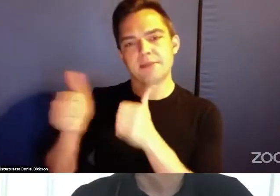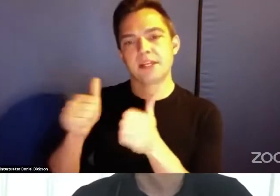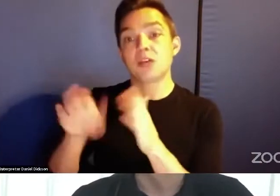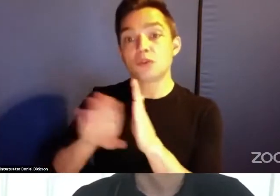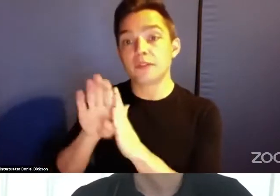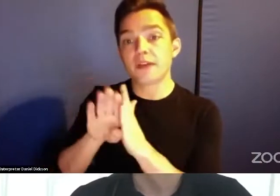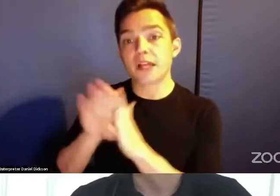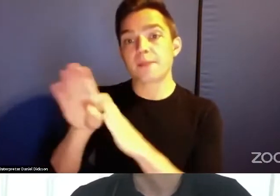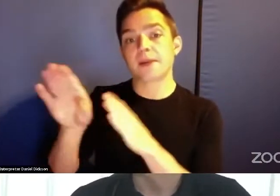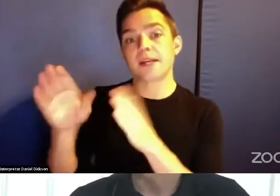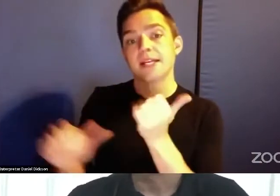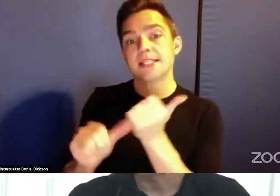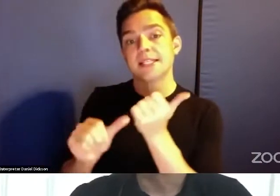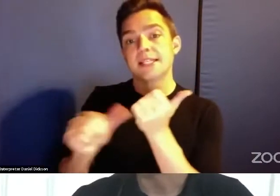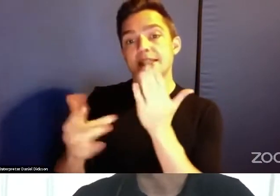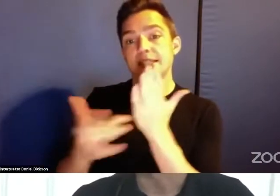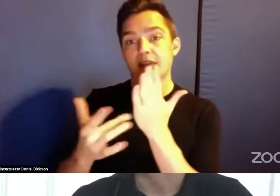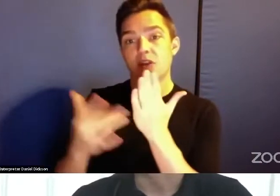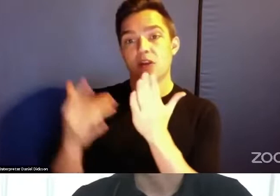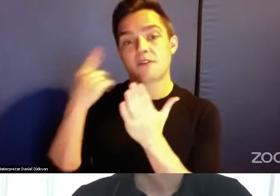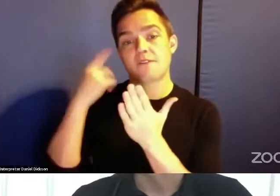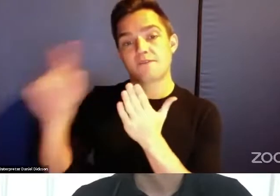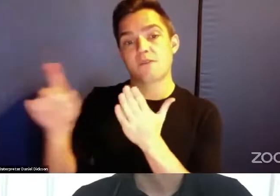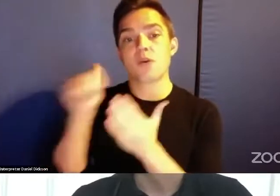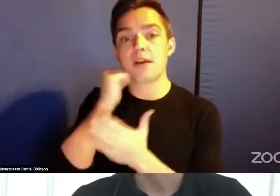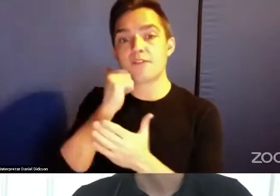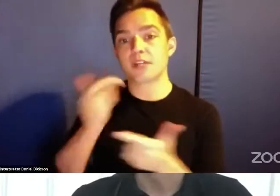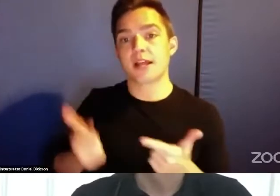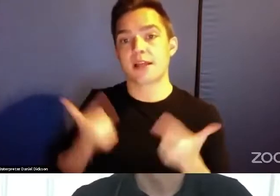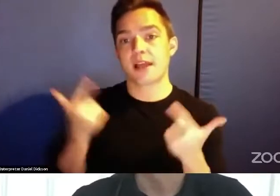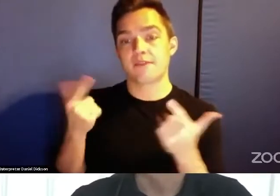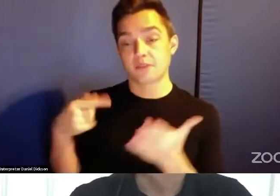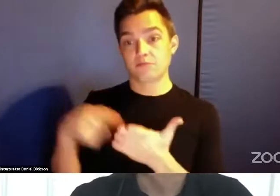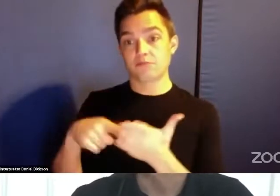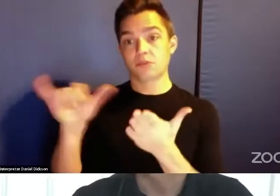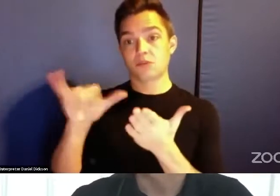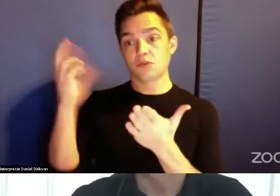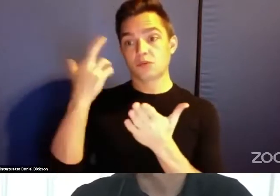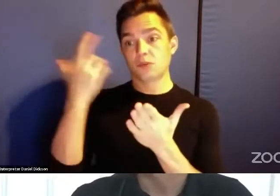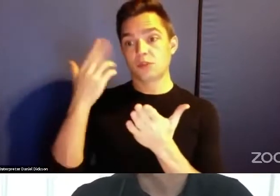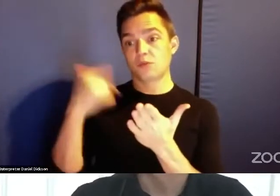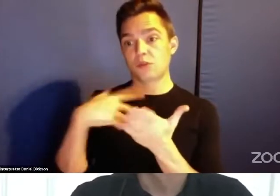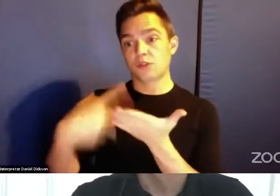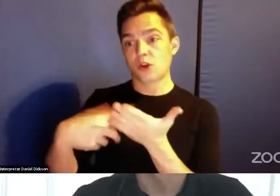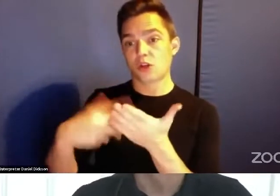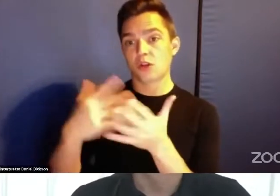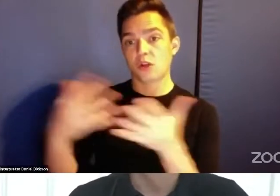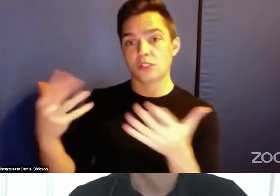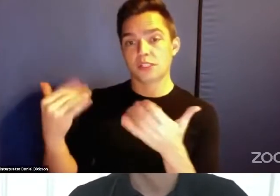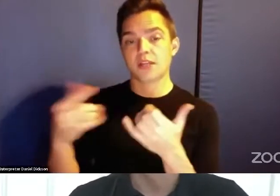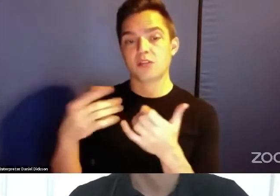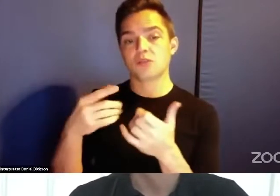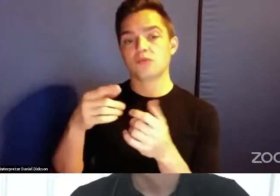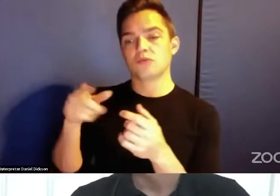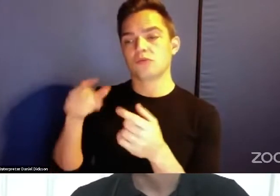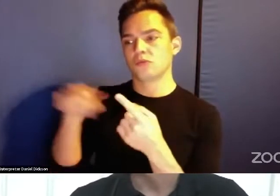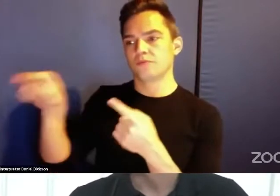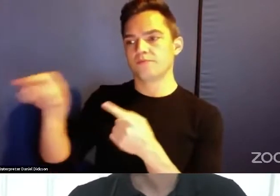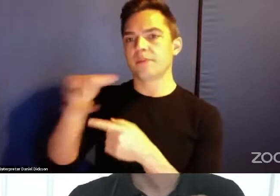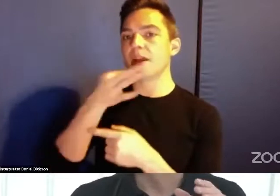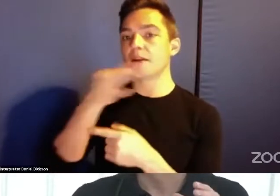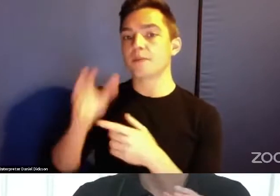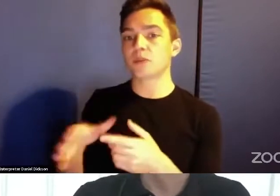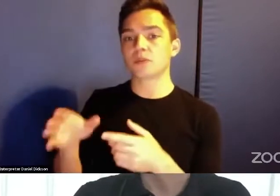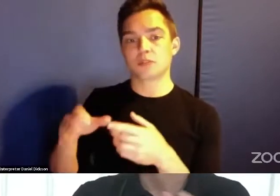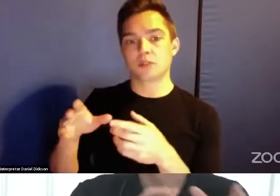technologies for daily life. This is also why we talk a lot to the expert, to the end users when we develop the rules book. It